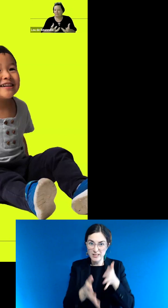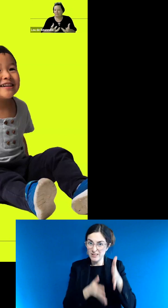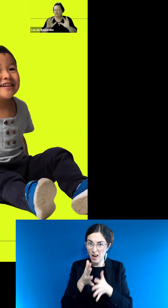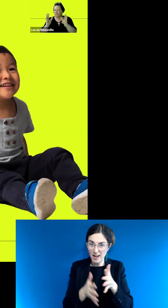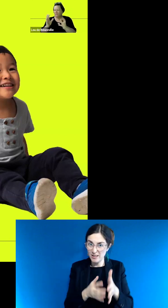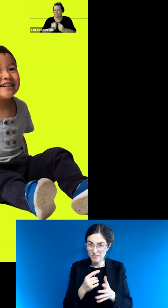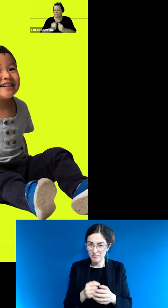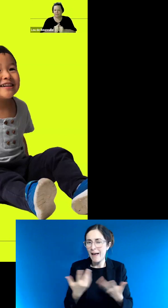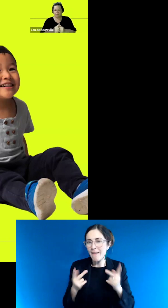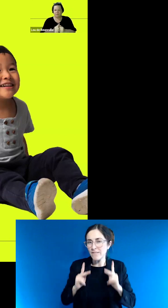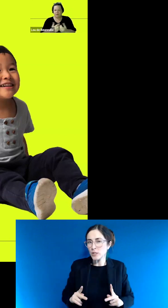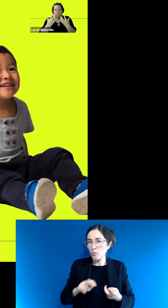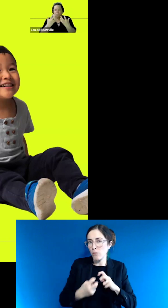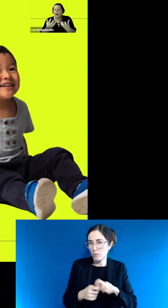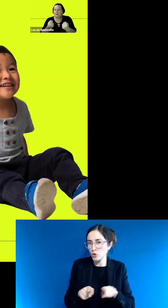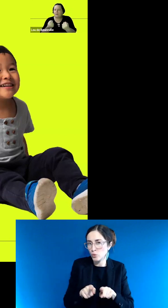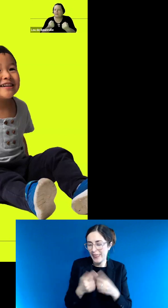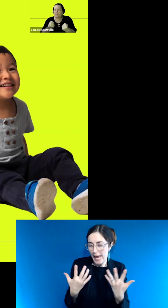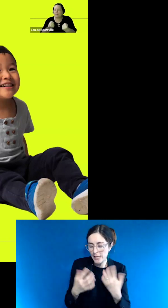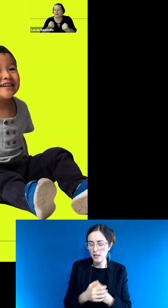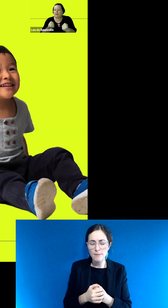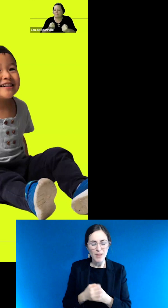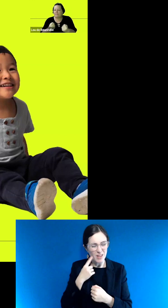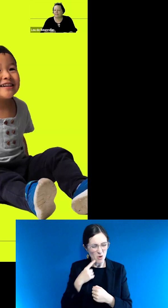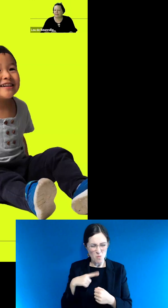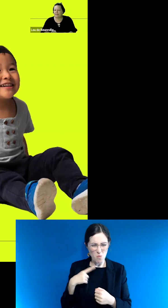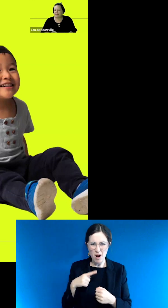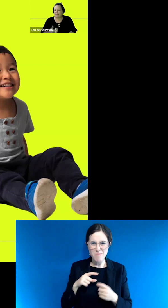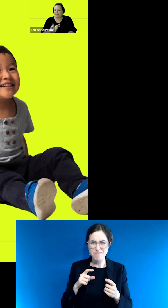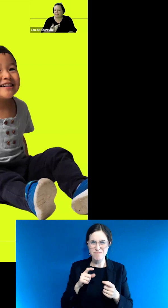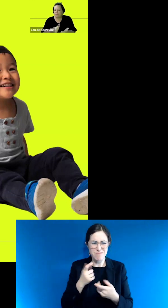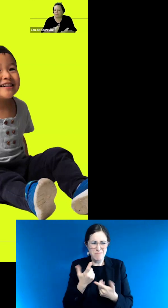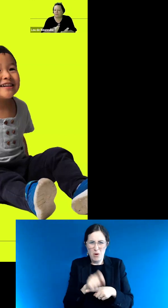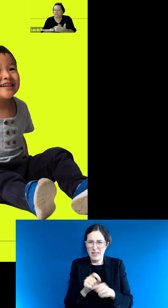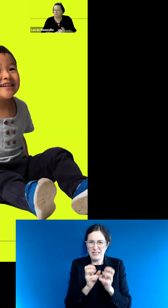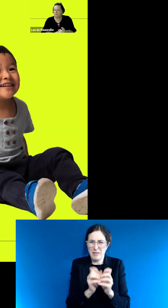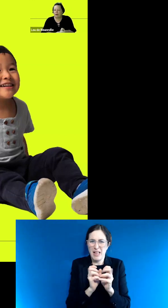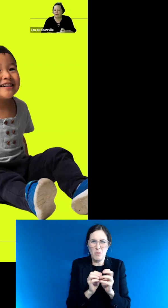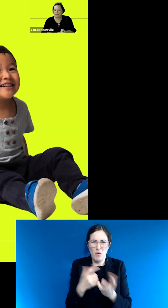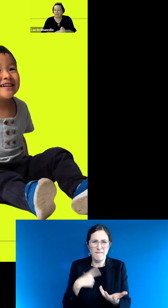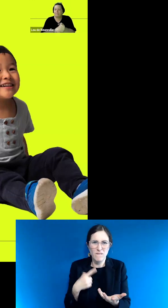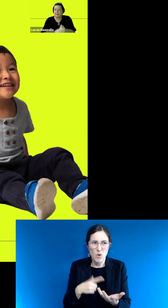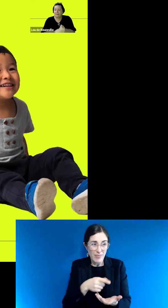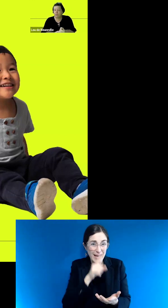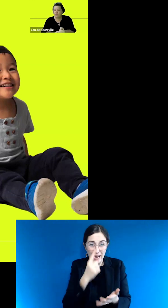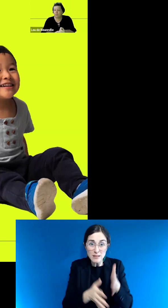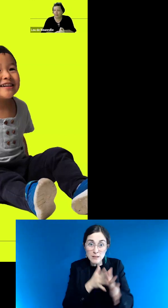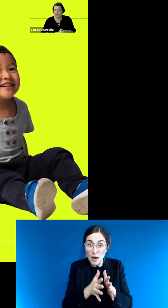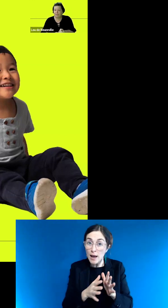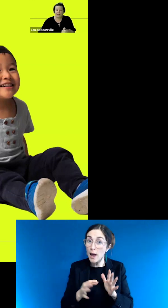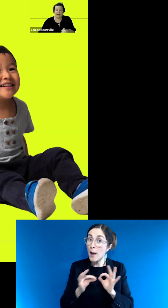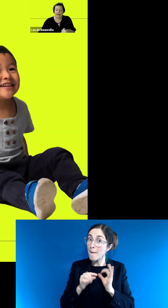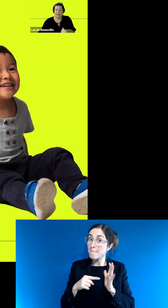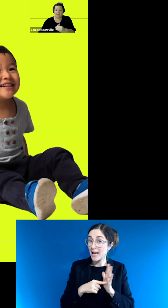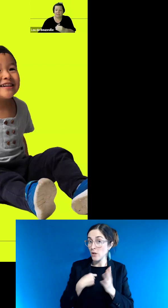sign. It was also a physical issue. Why are we worrying about fingerspelling things? They don't know single signs. But in actual